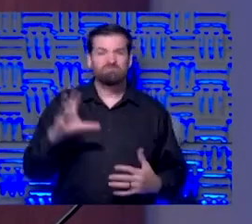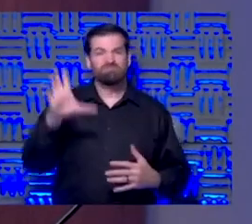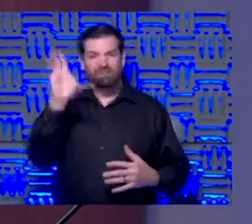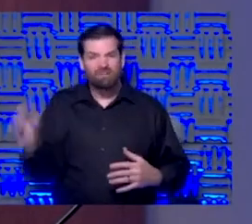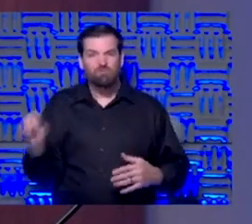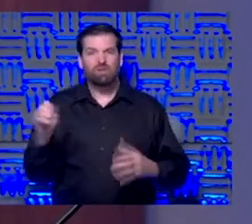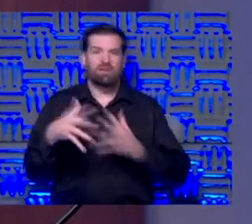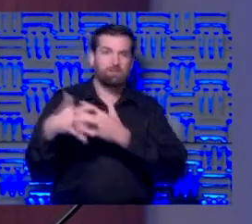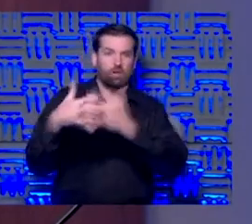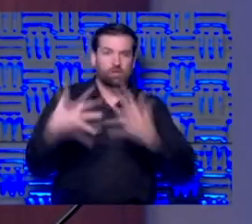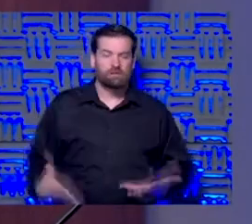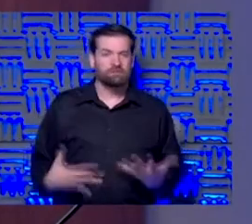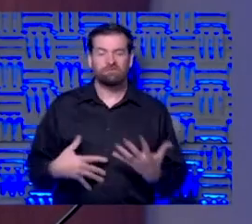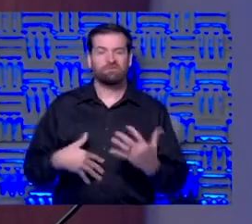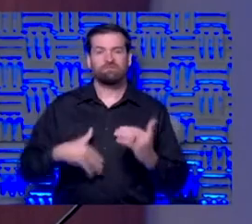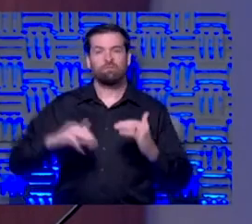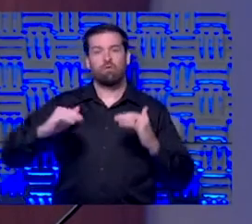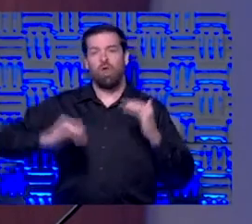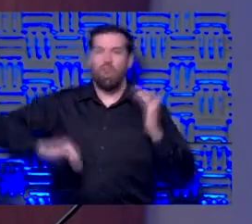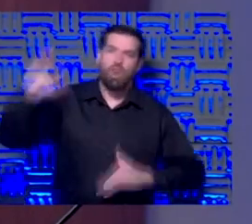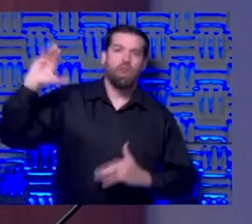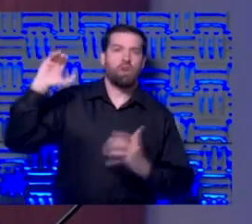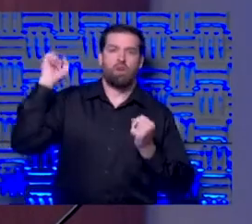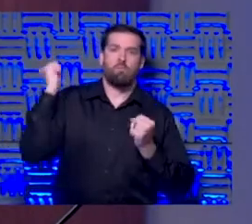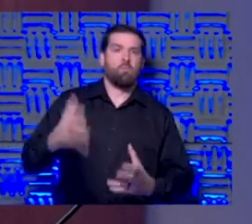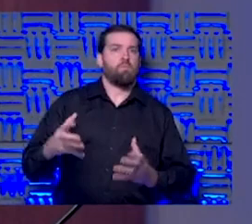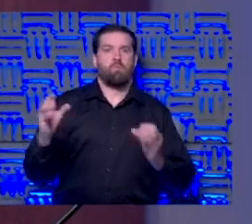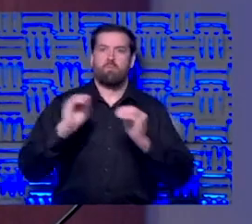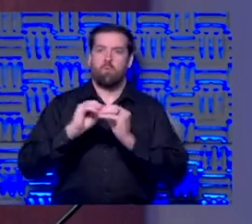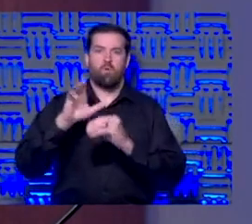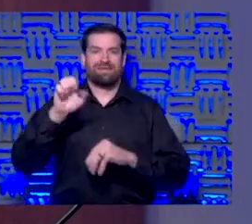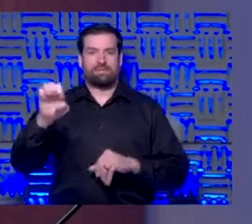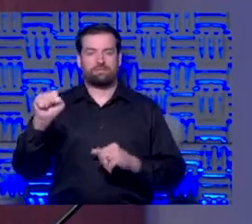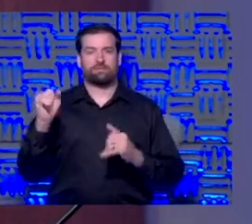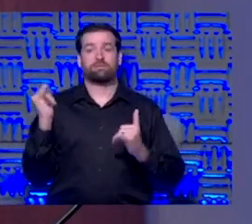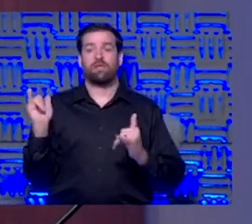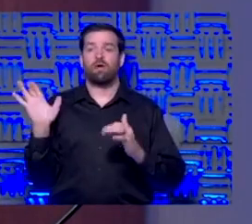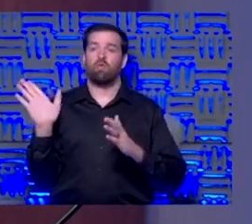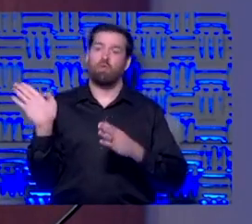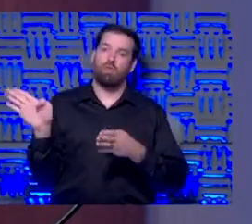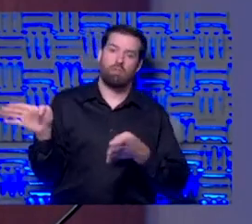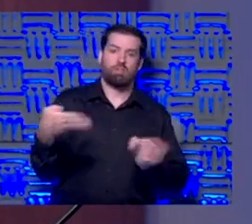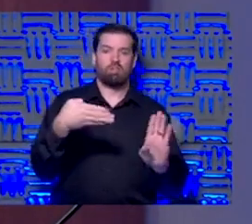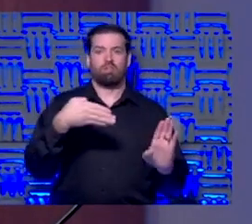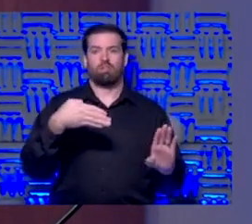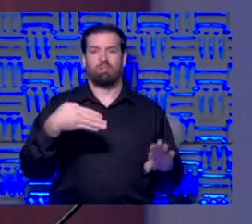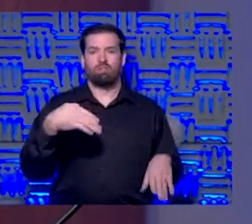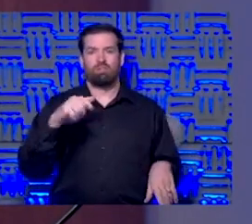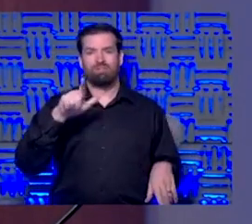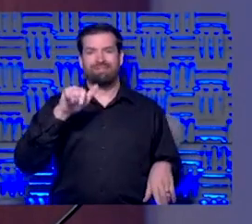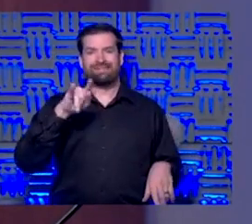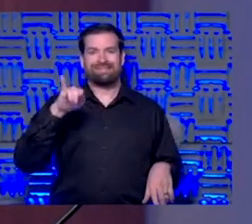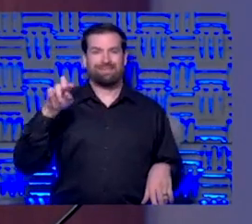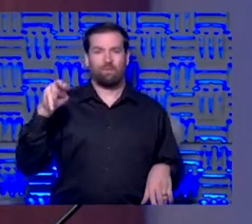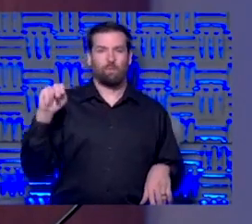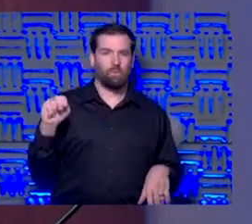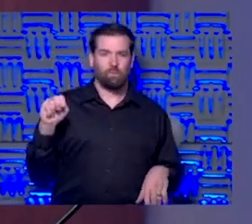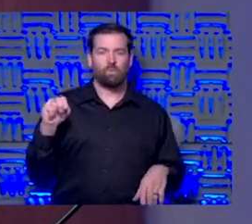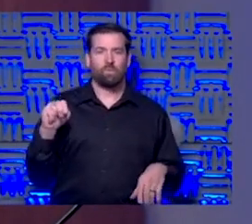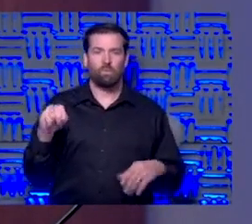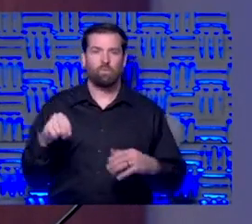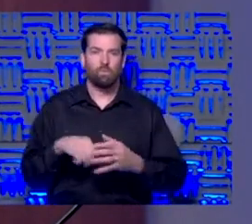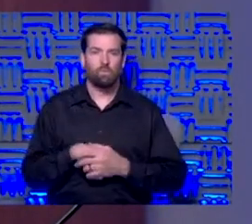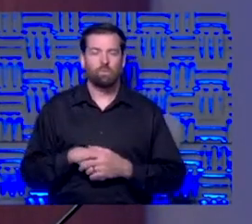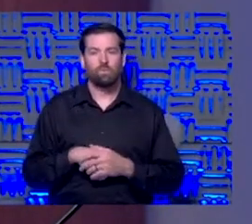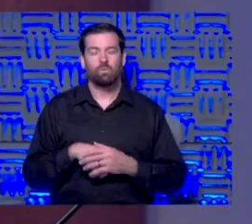community disproportionately affected. And now that's shifted, we think, to our Latino neighbors, mm-hmm. and we're very worried about that. So